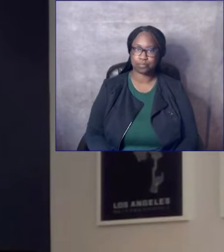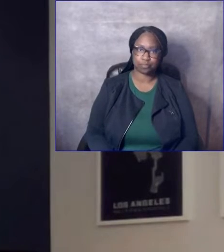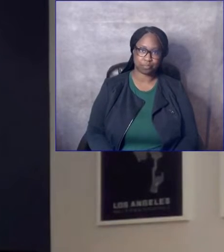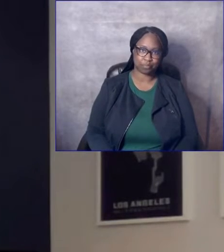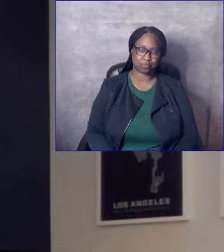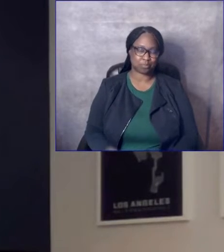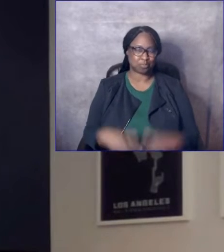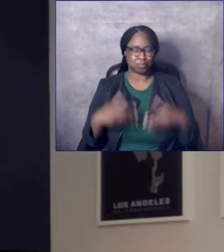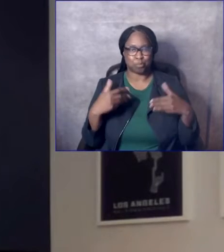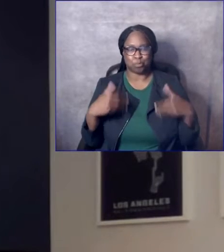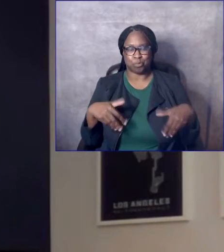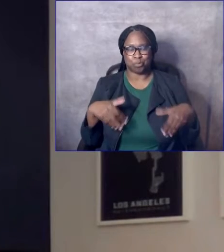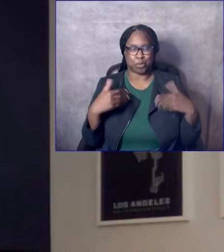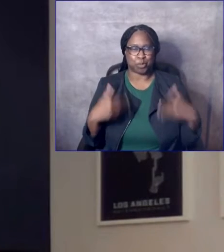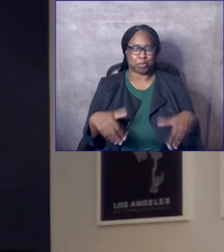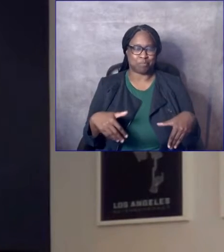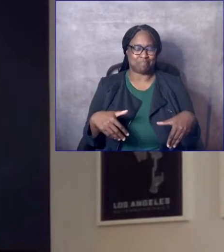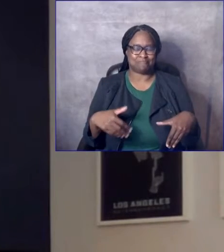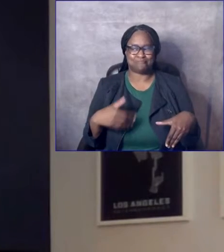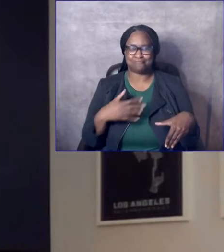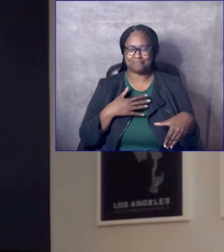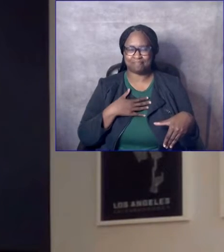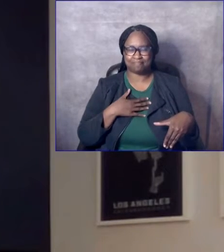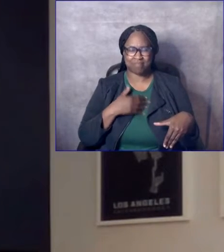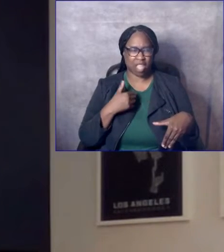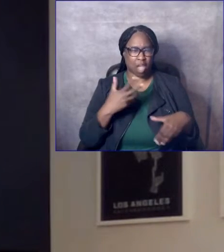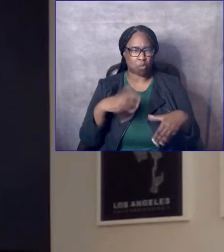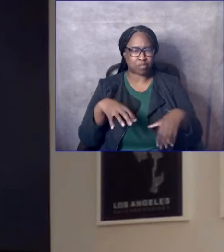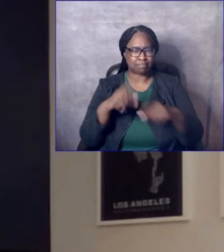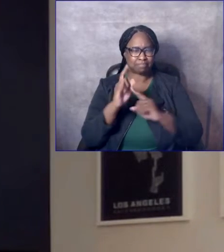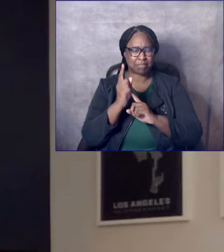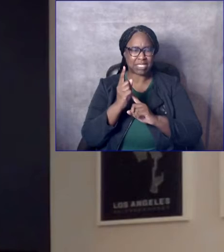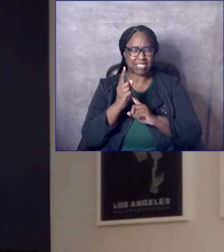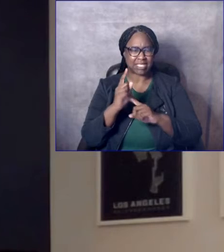Wow, I almost want to just sit for a second with that.